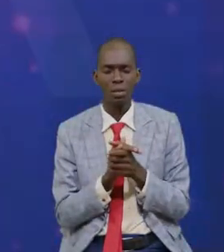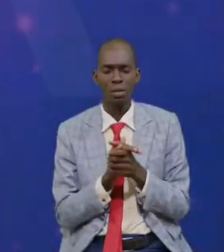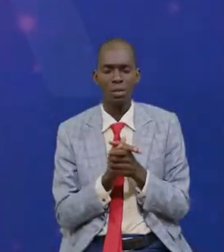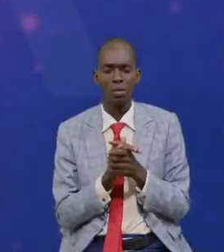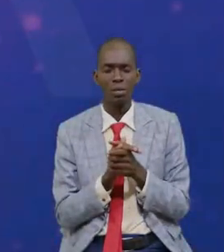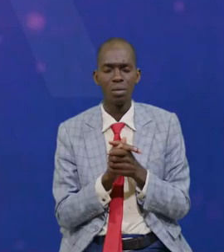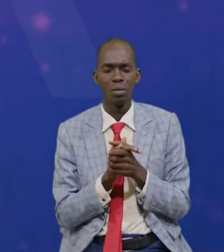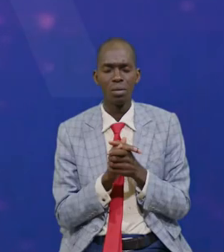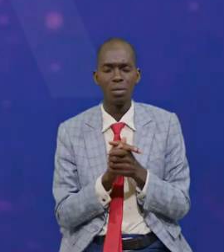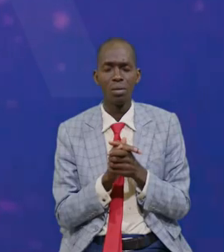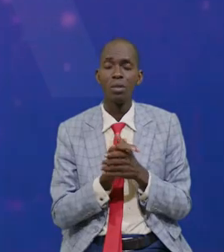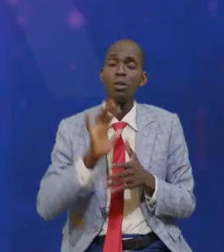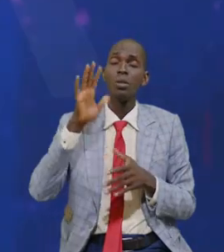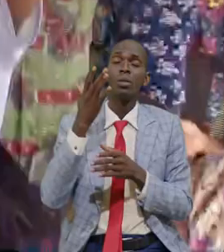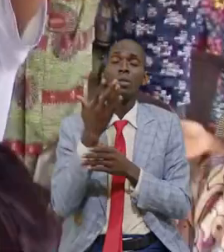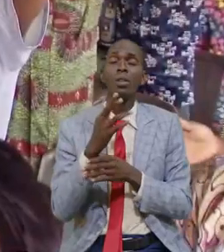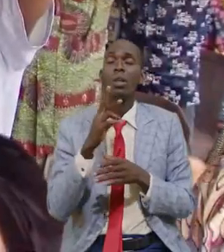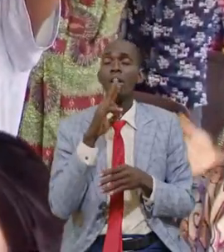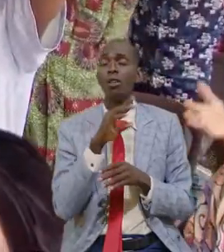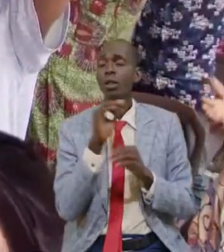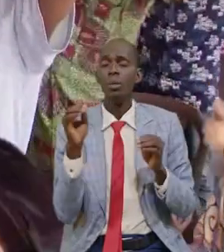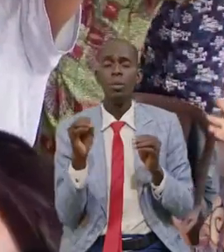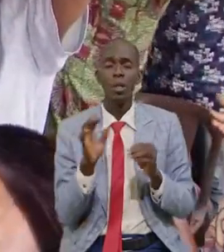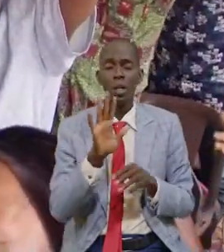Your hands are no more empty.